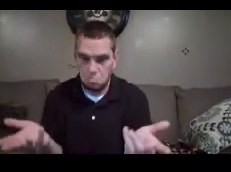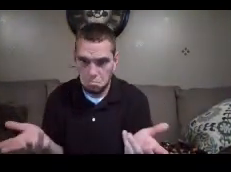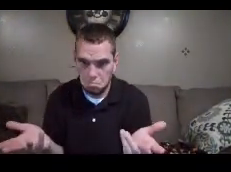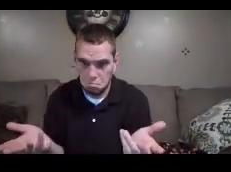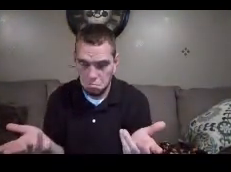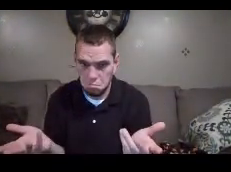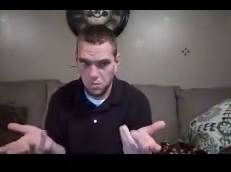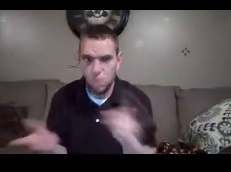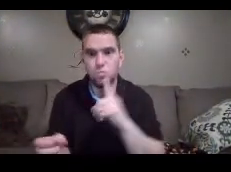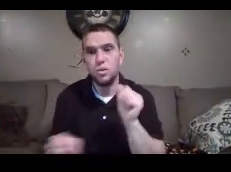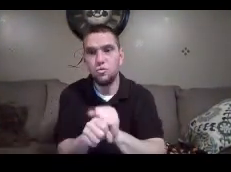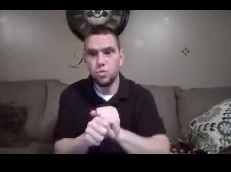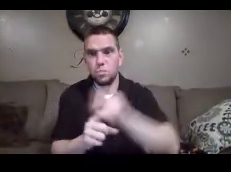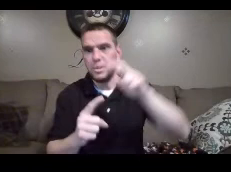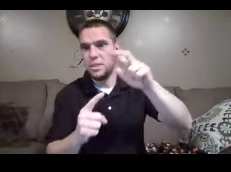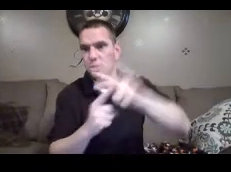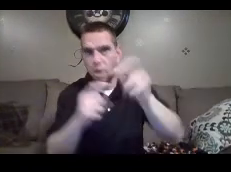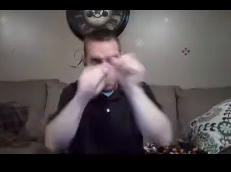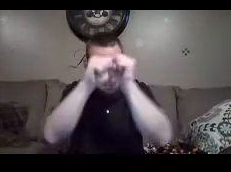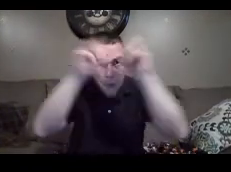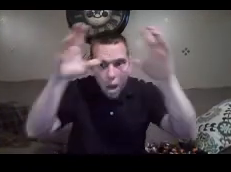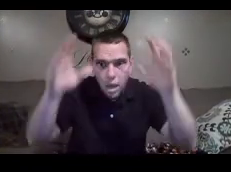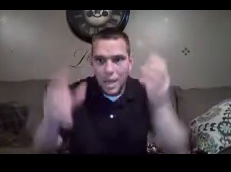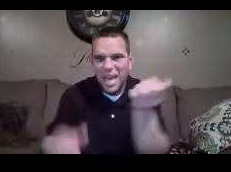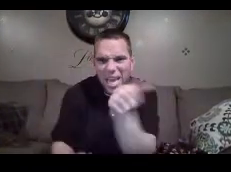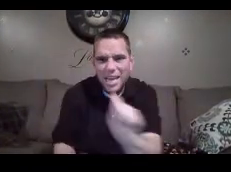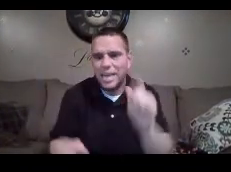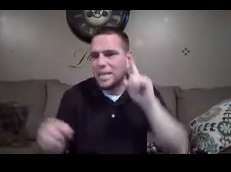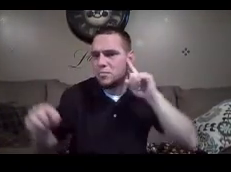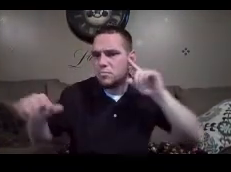any sound, any sounds that are